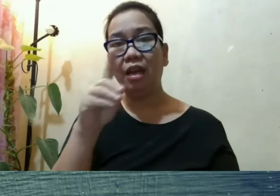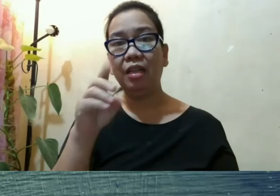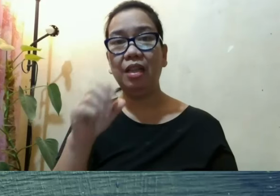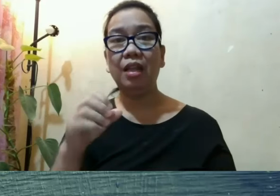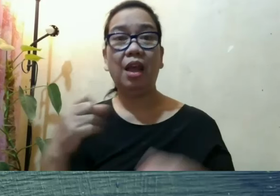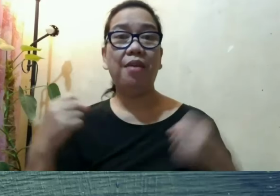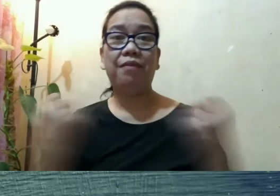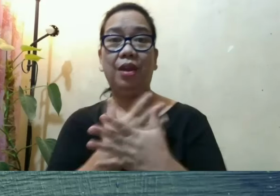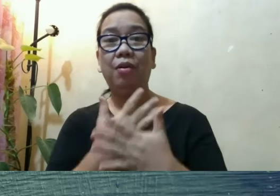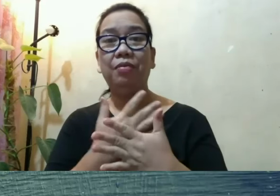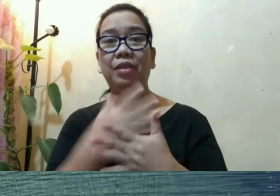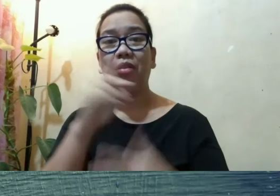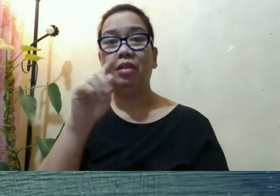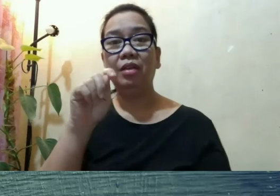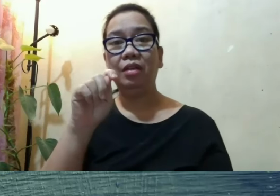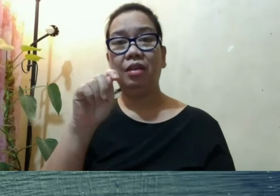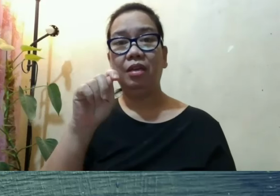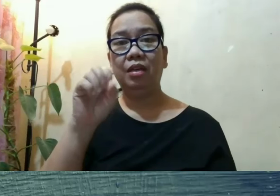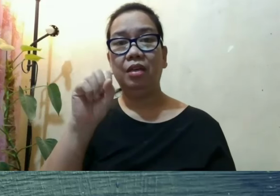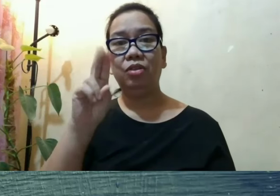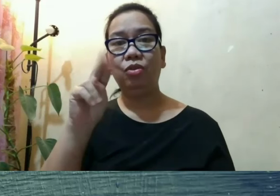hazard that I fear of is the